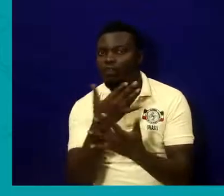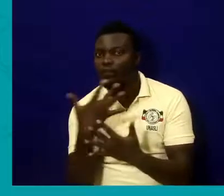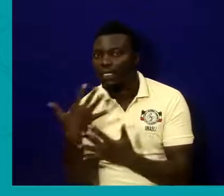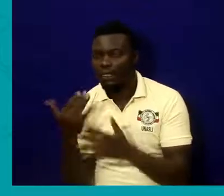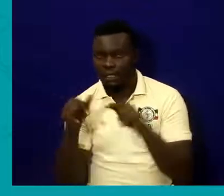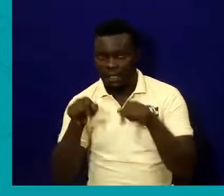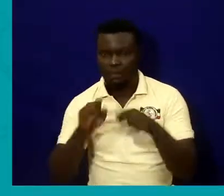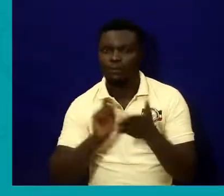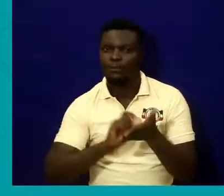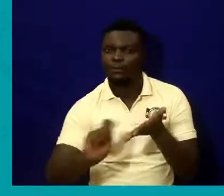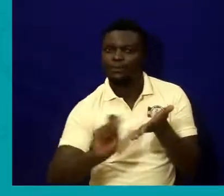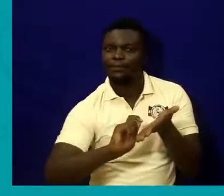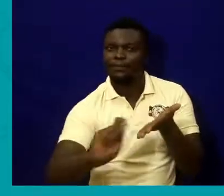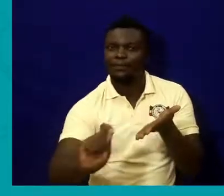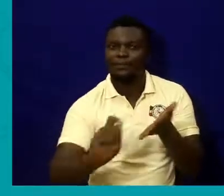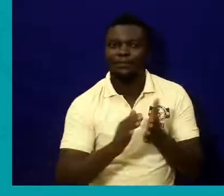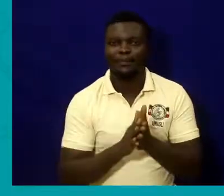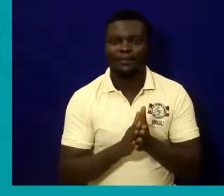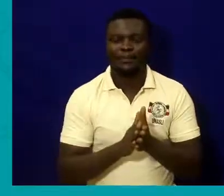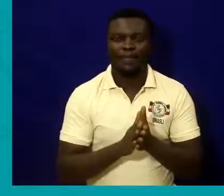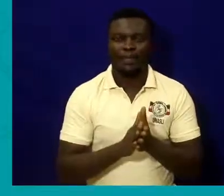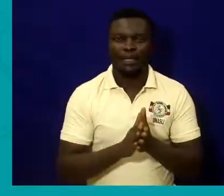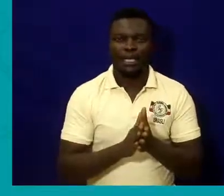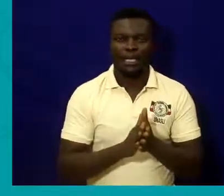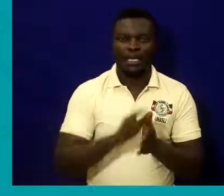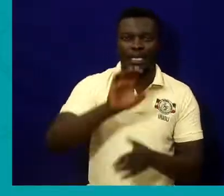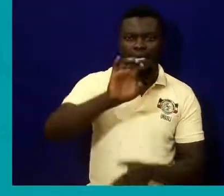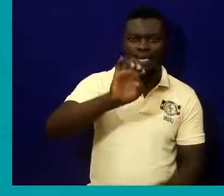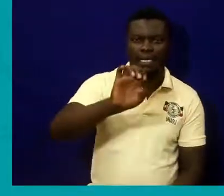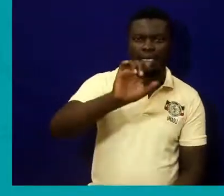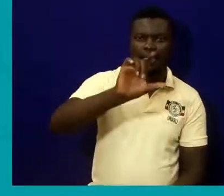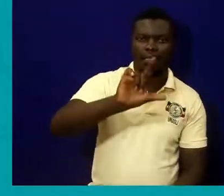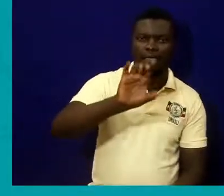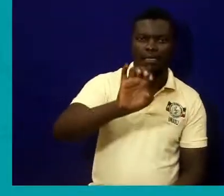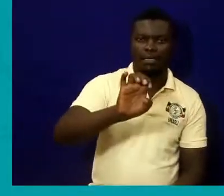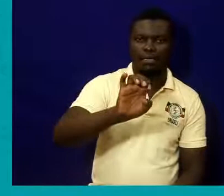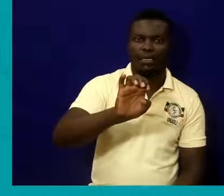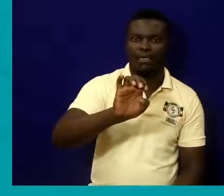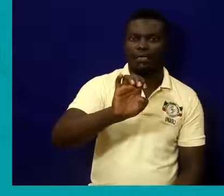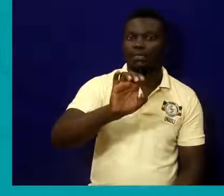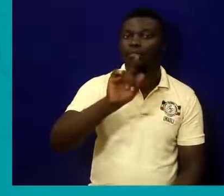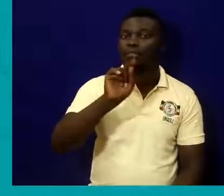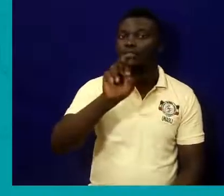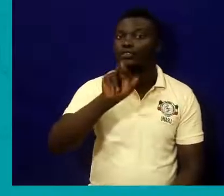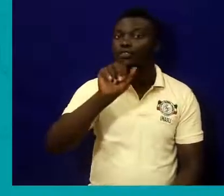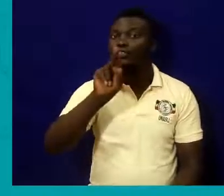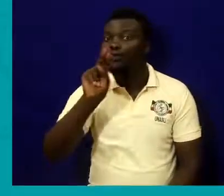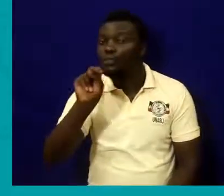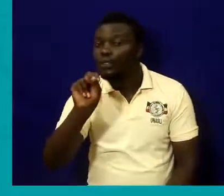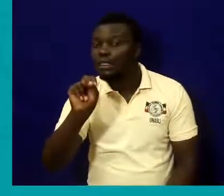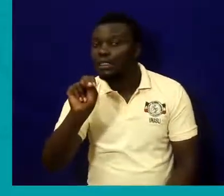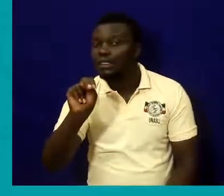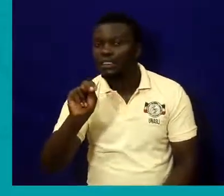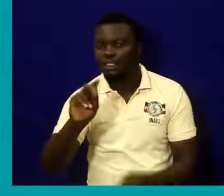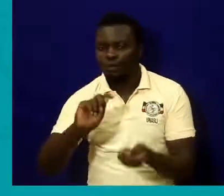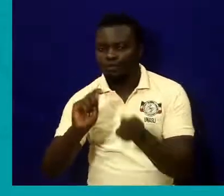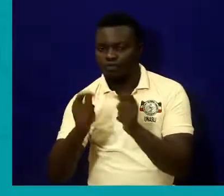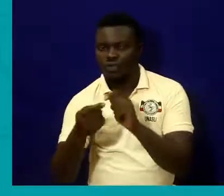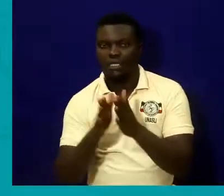let us write the electron configuration for